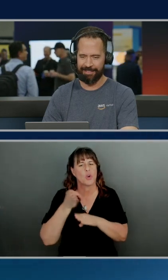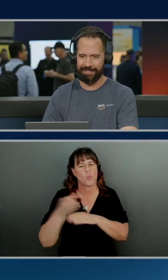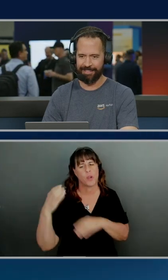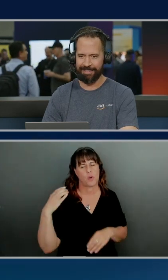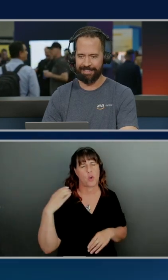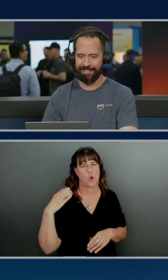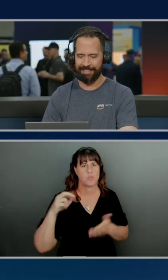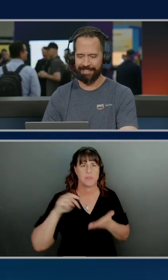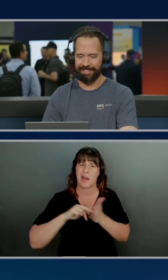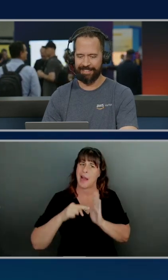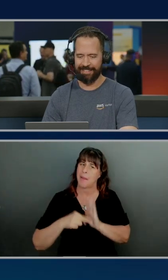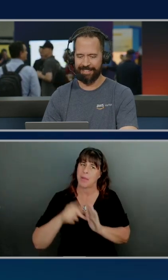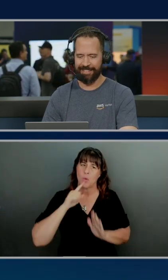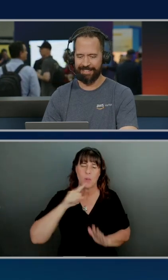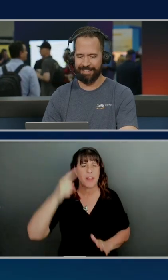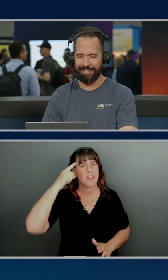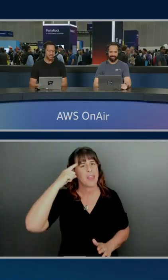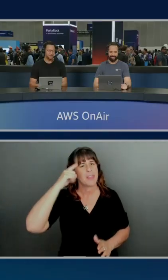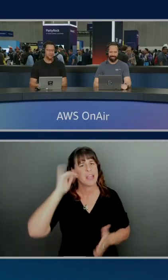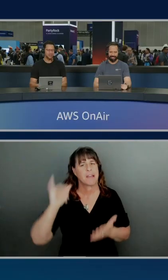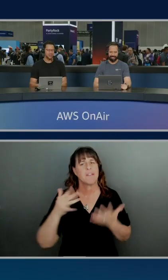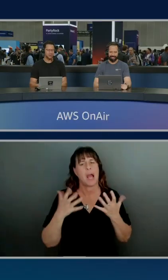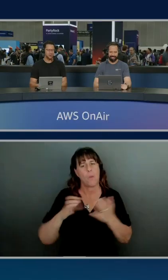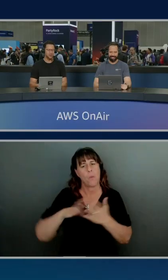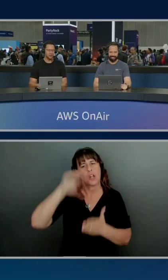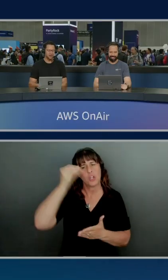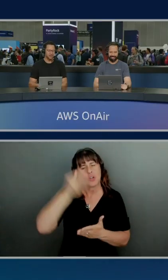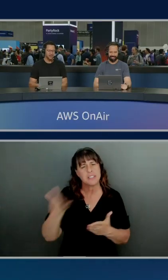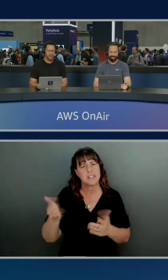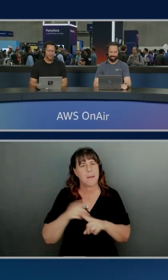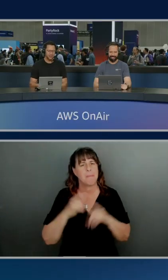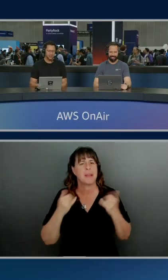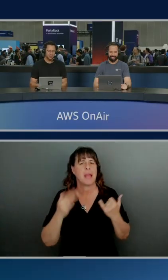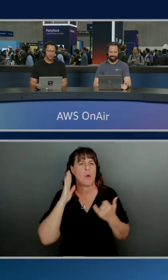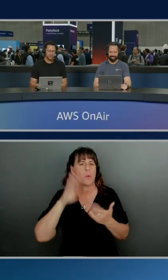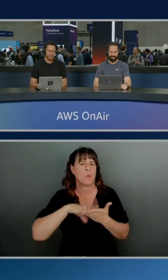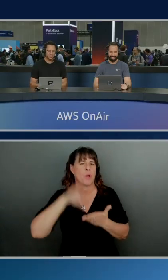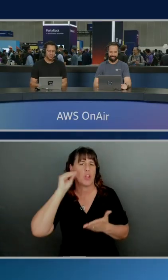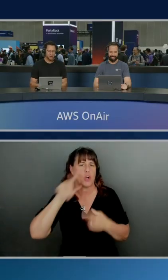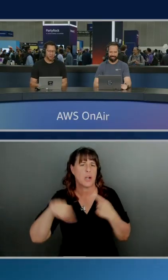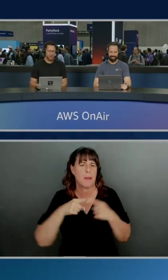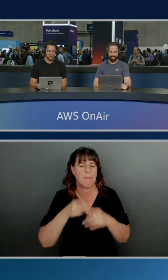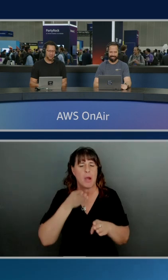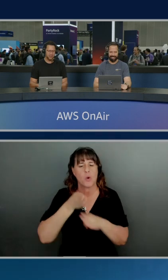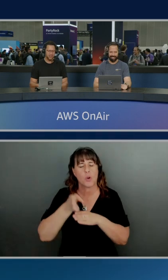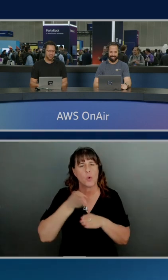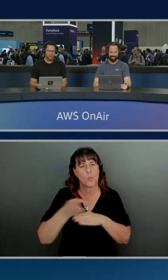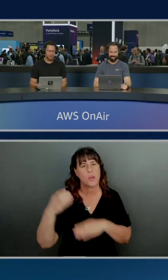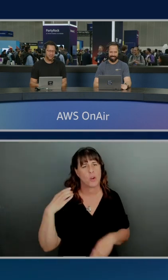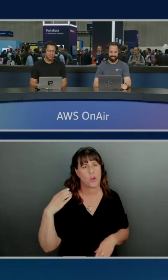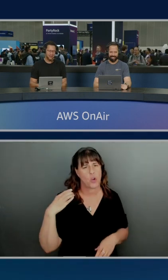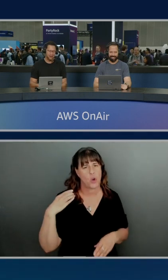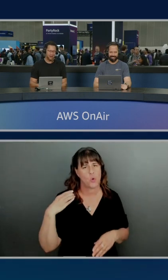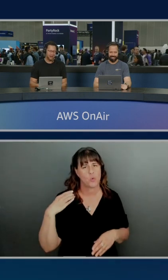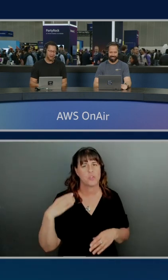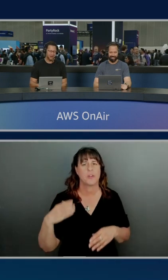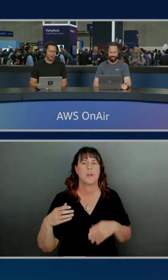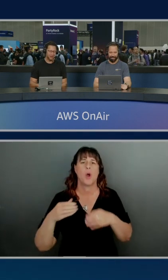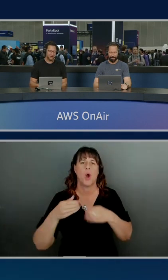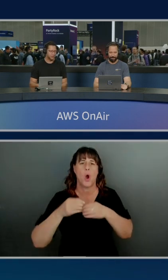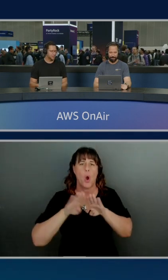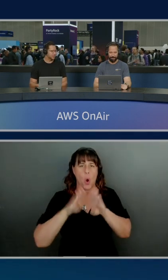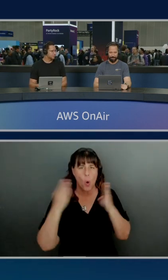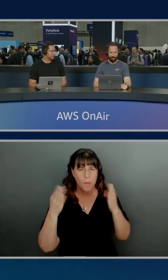down the whole line of thought of like, I want to learn stuff, but this time we're going to learn about career coach. We're going to open that in the playground.